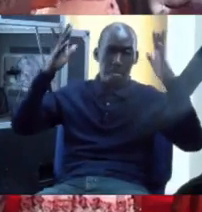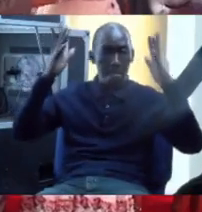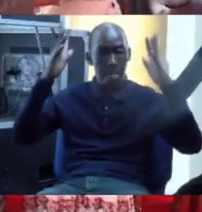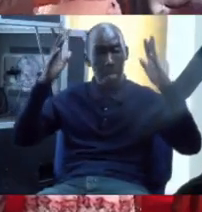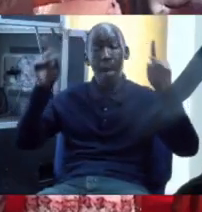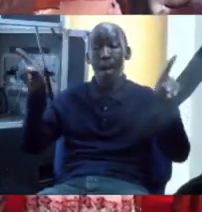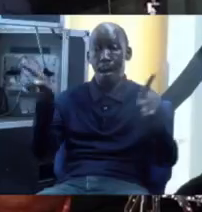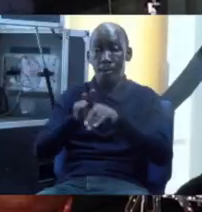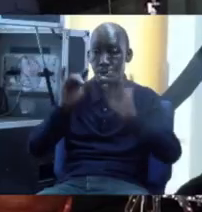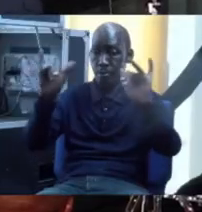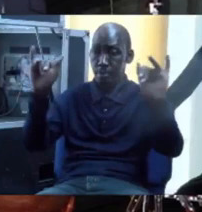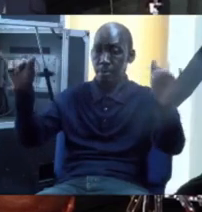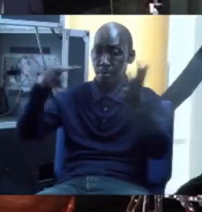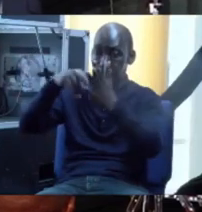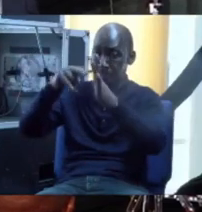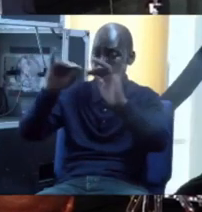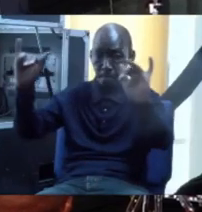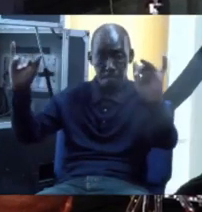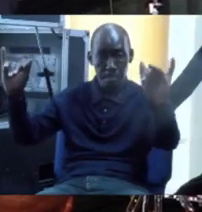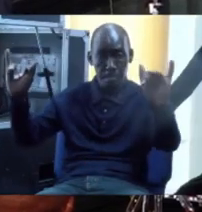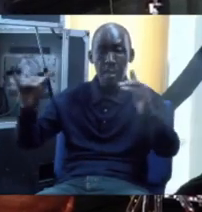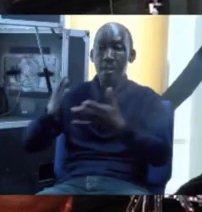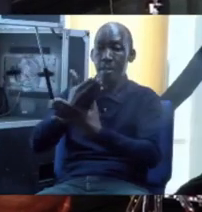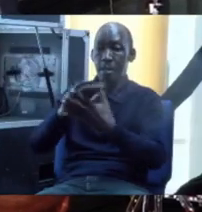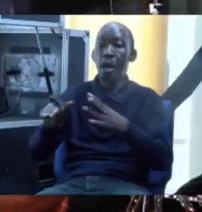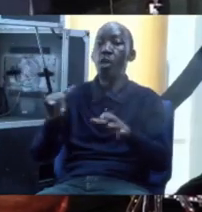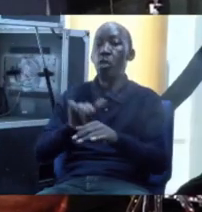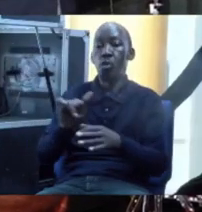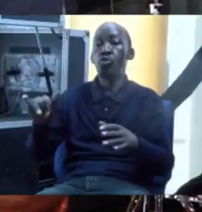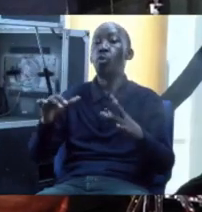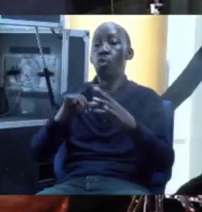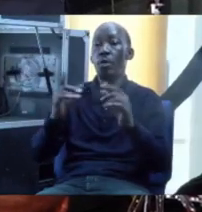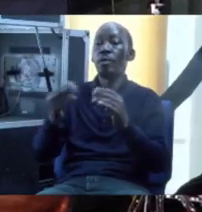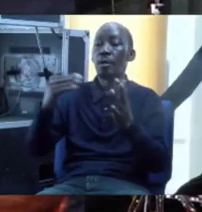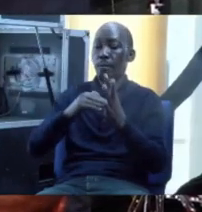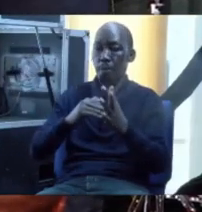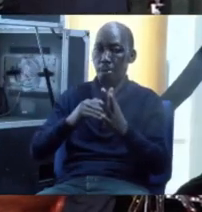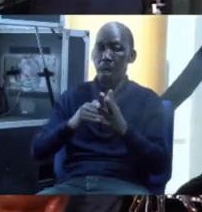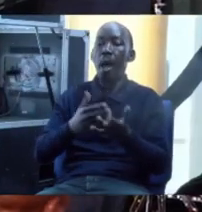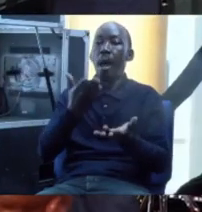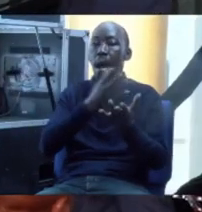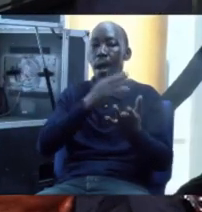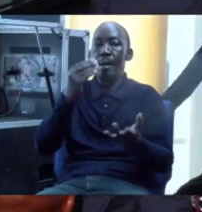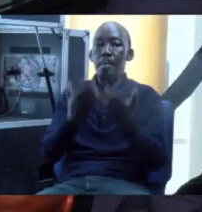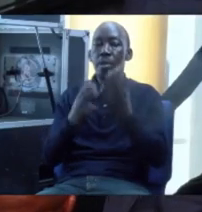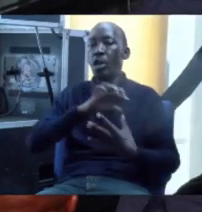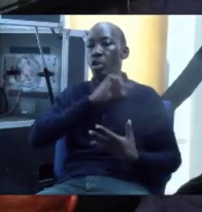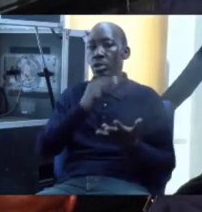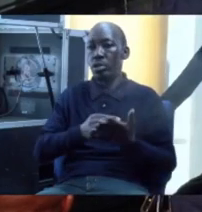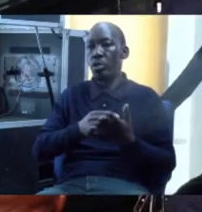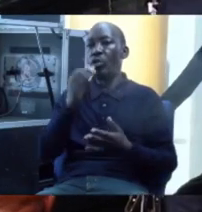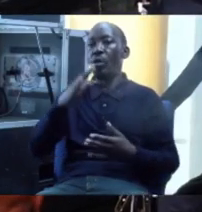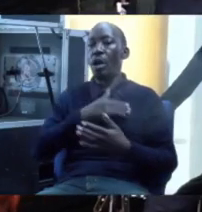As we stand like that, ukiwa umesimama vile, let's share those words again. Hebu tushiriki yale maneno tena. And may the grace of our Lord